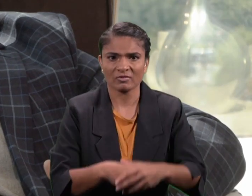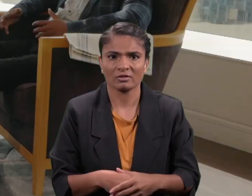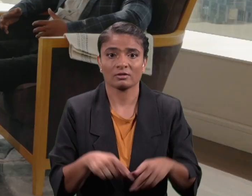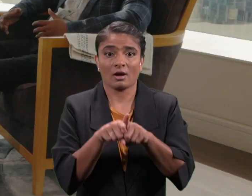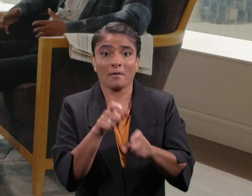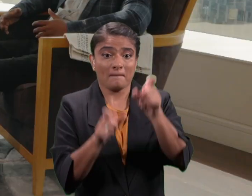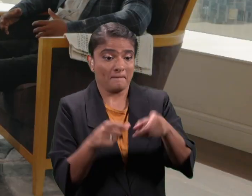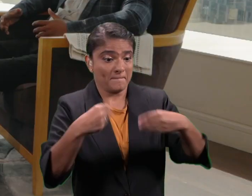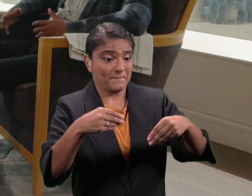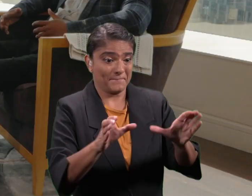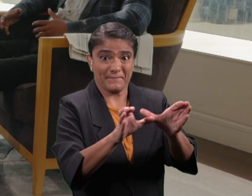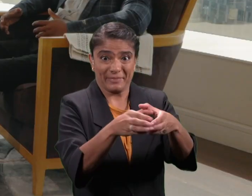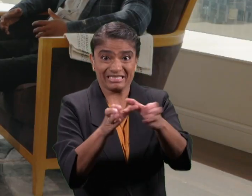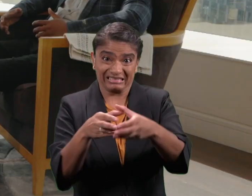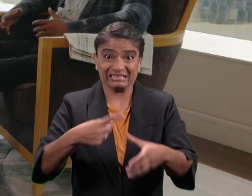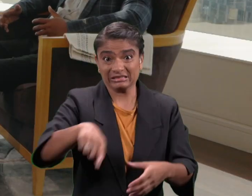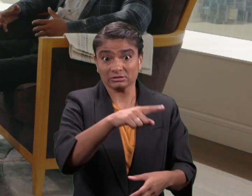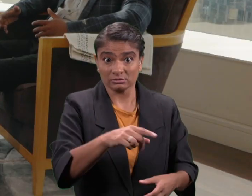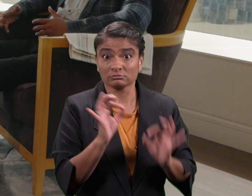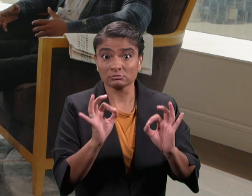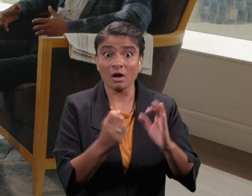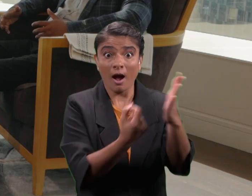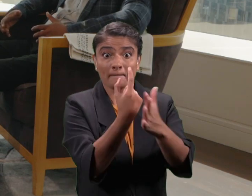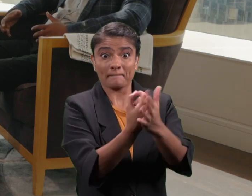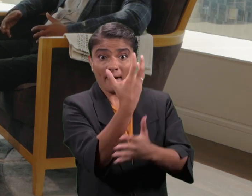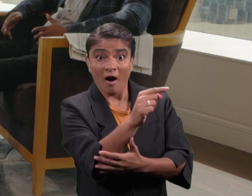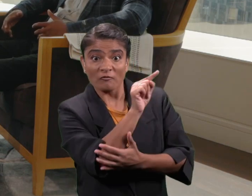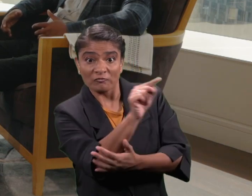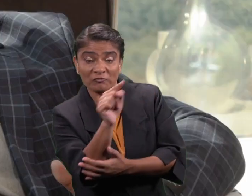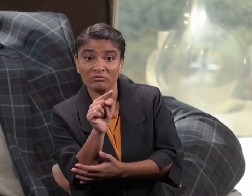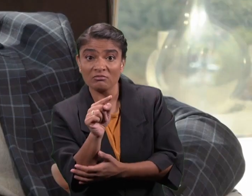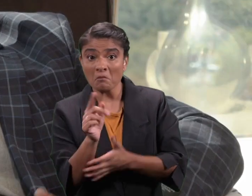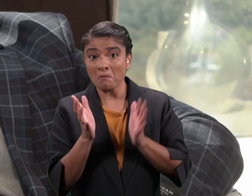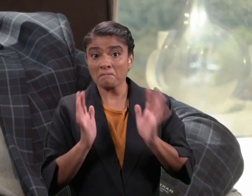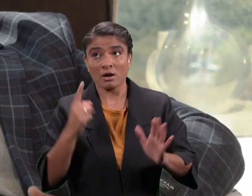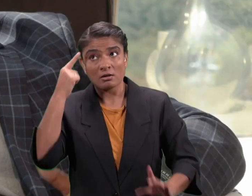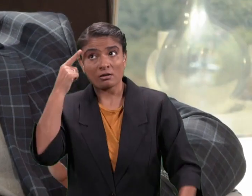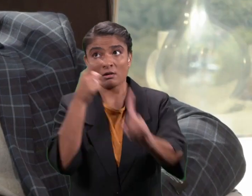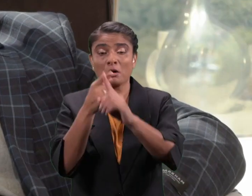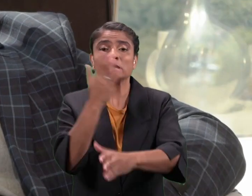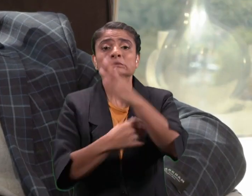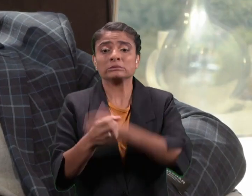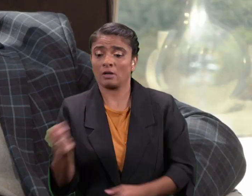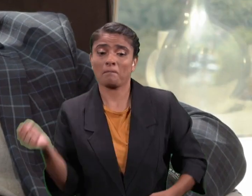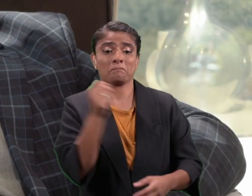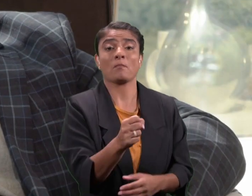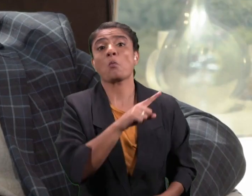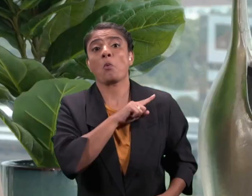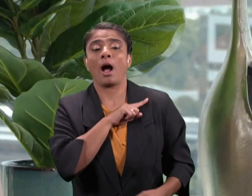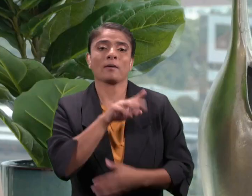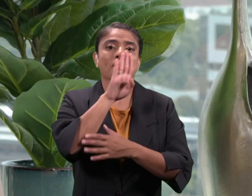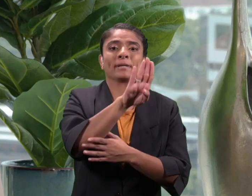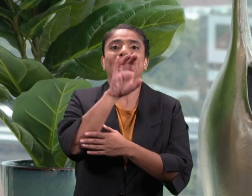come and I think they are real with many businesses. Is it for BE